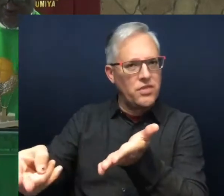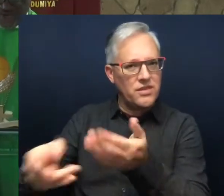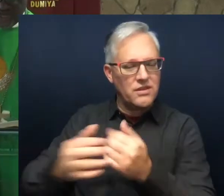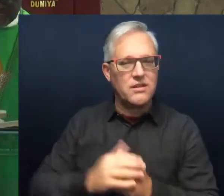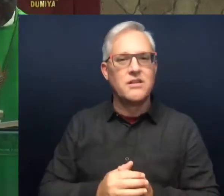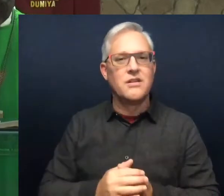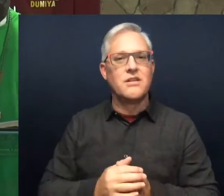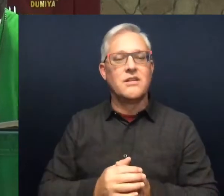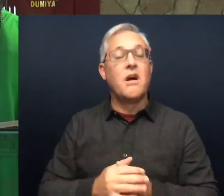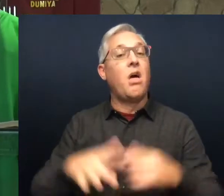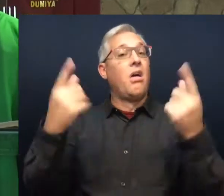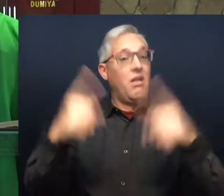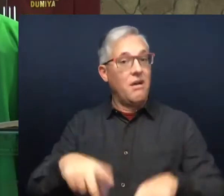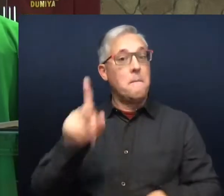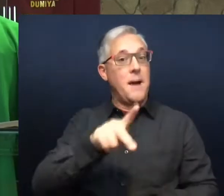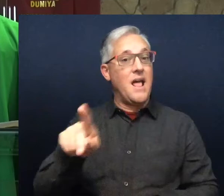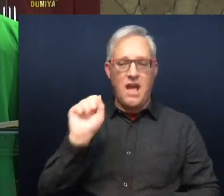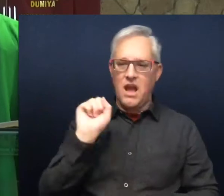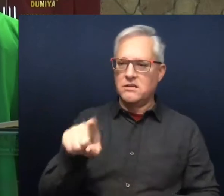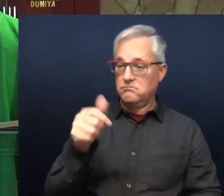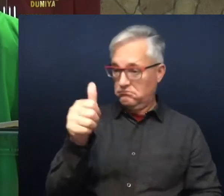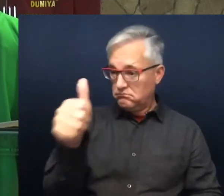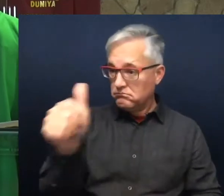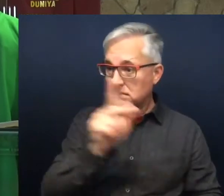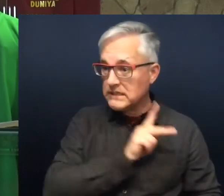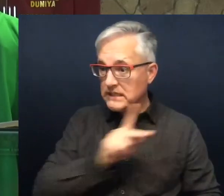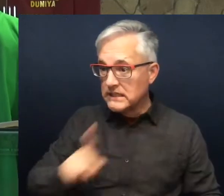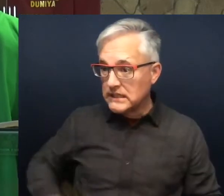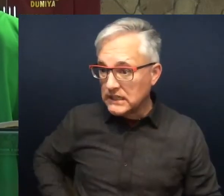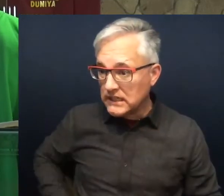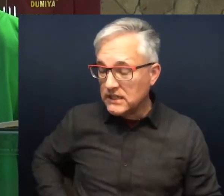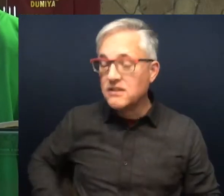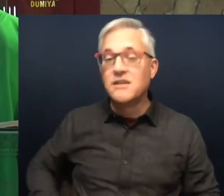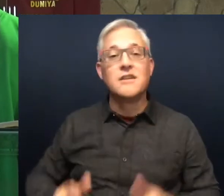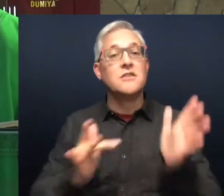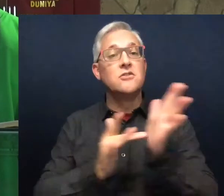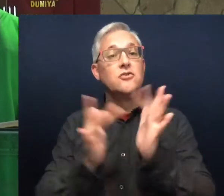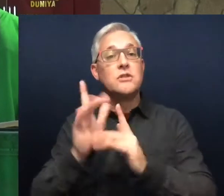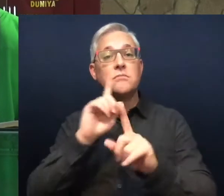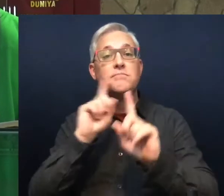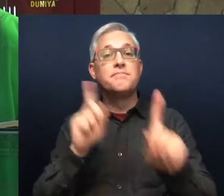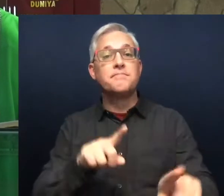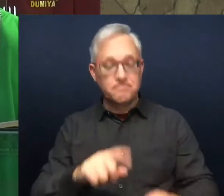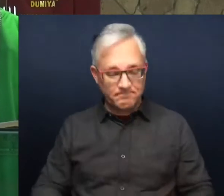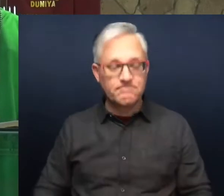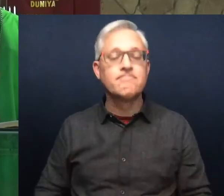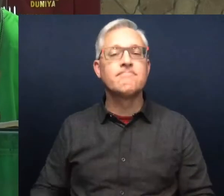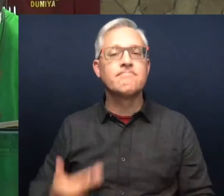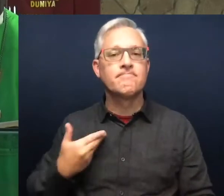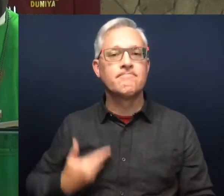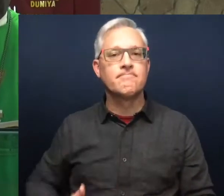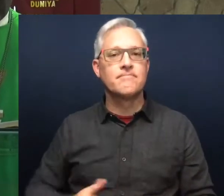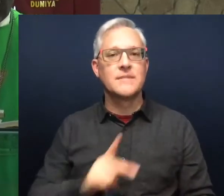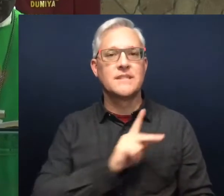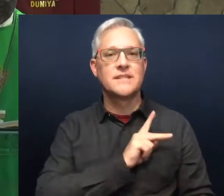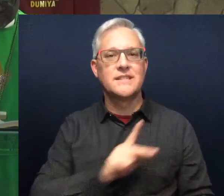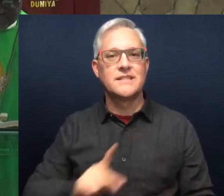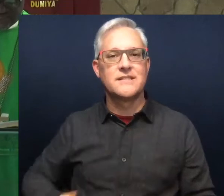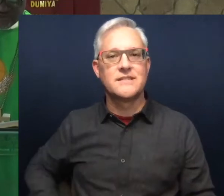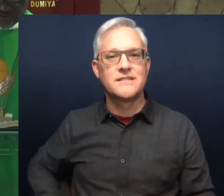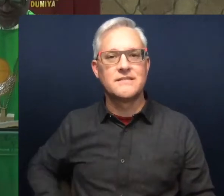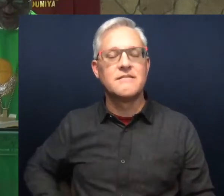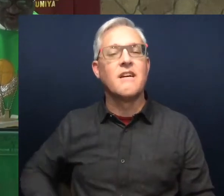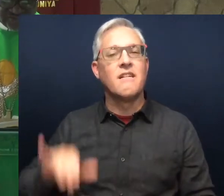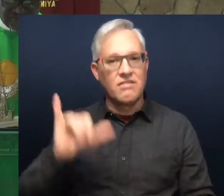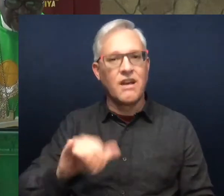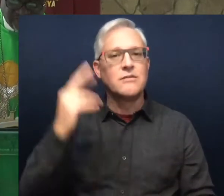So when Pilate asked him whether he was king, Jesus replied, "I am a king. For this